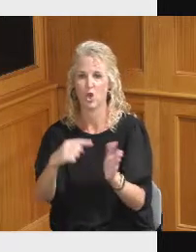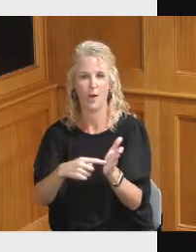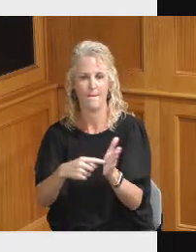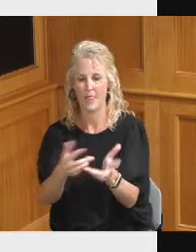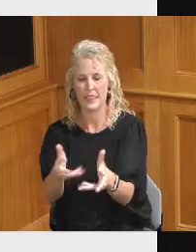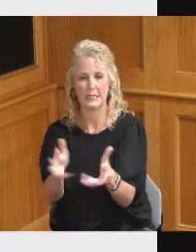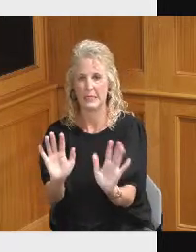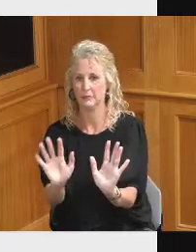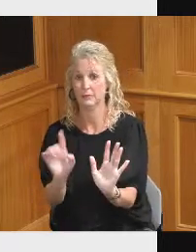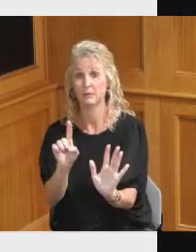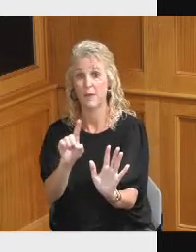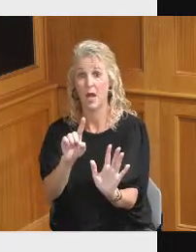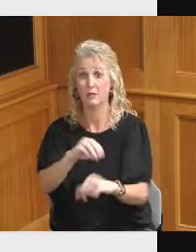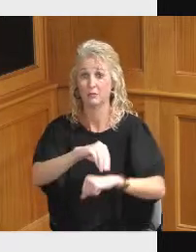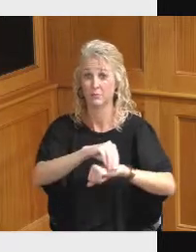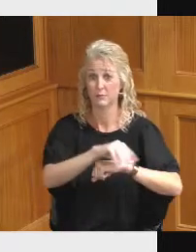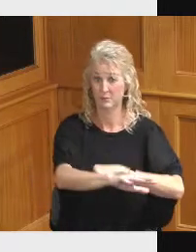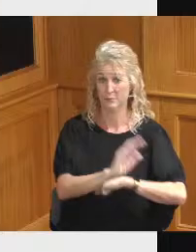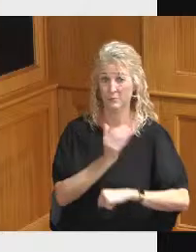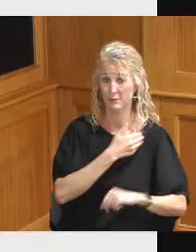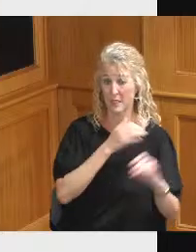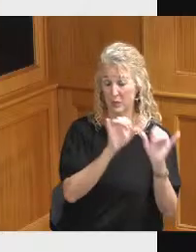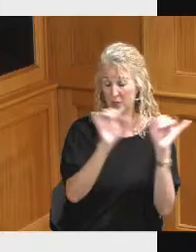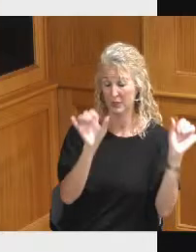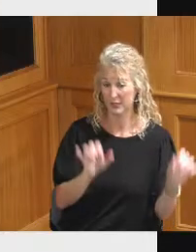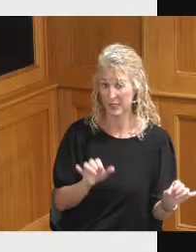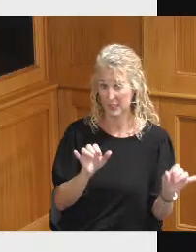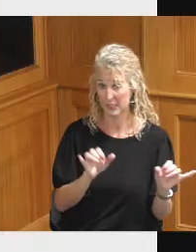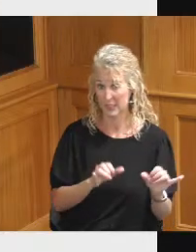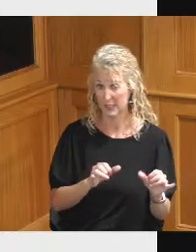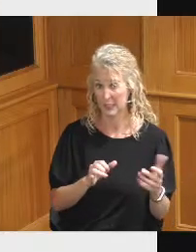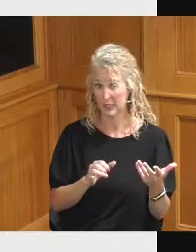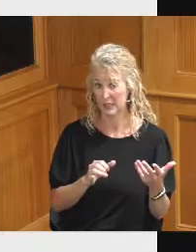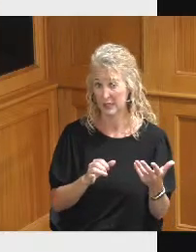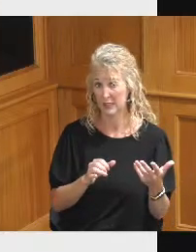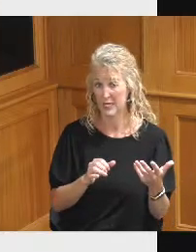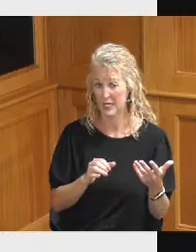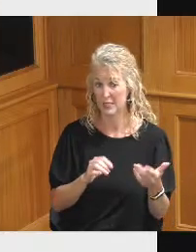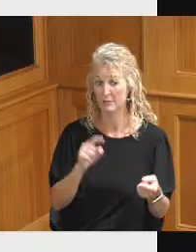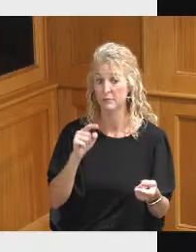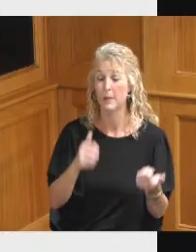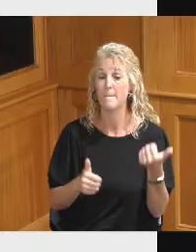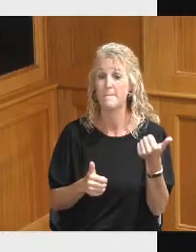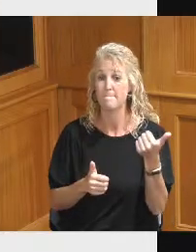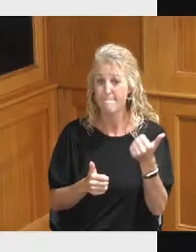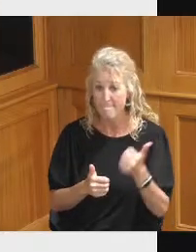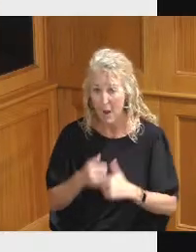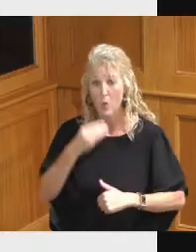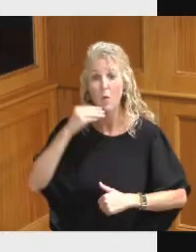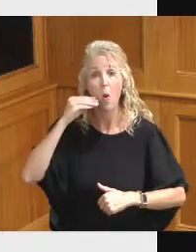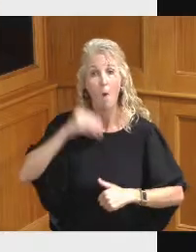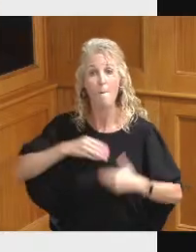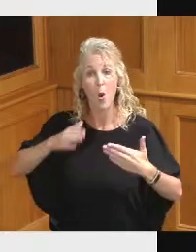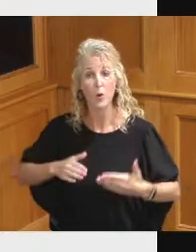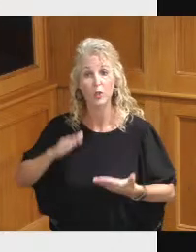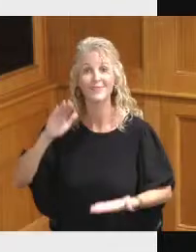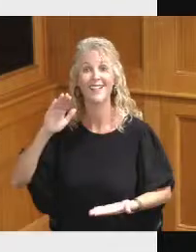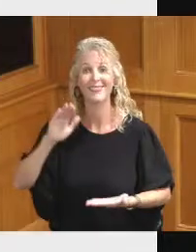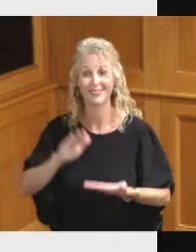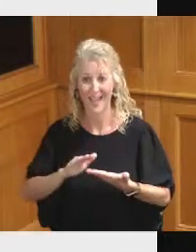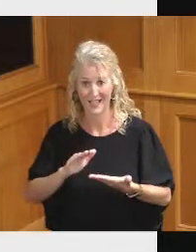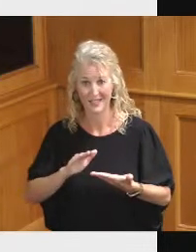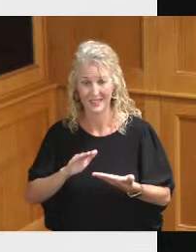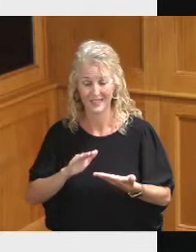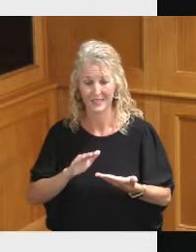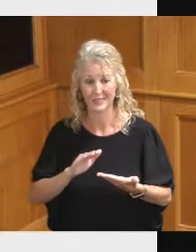has the impact of having a modest decrease in most residential customers' bills and a modest